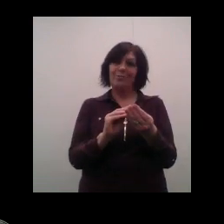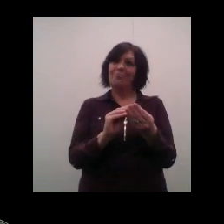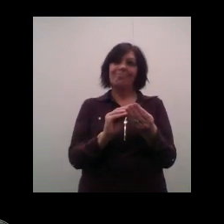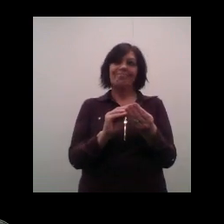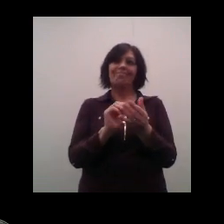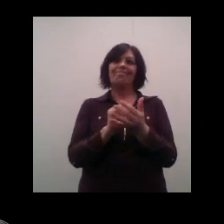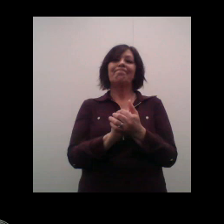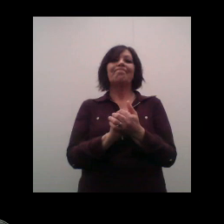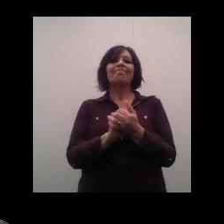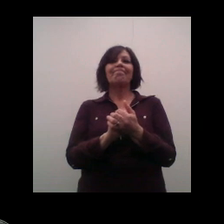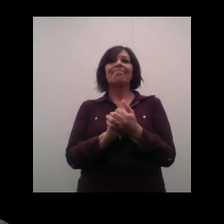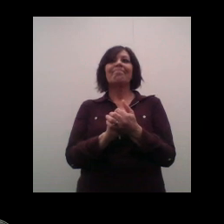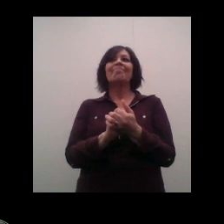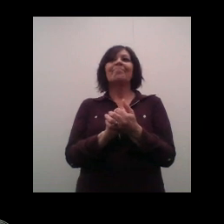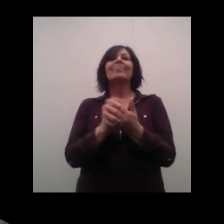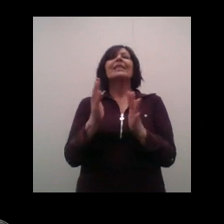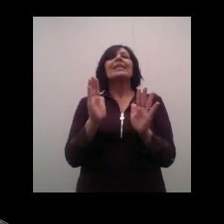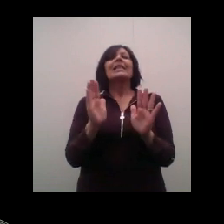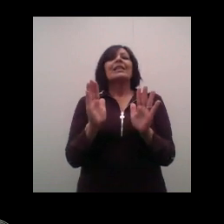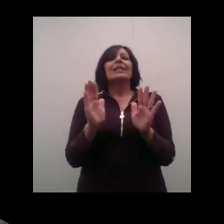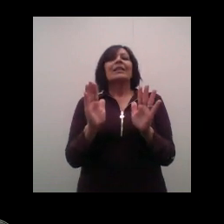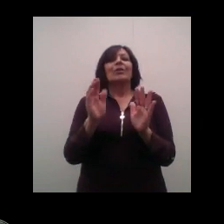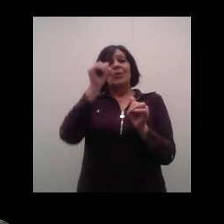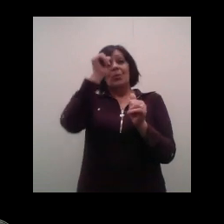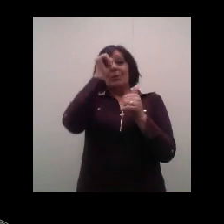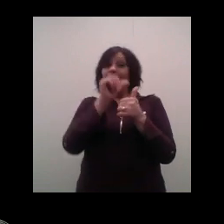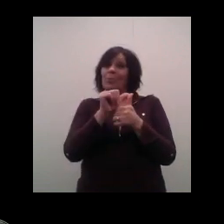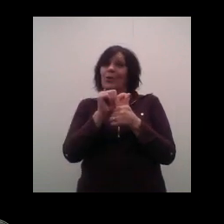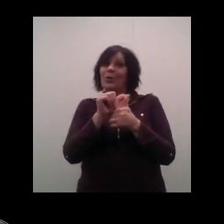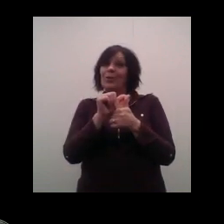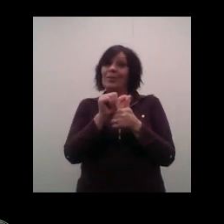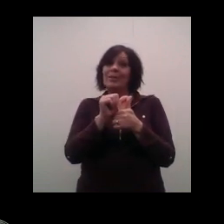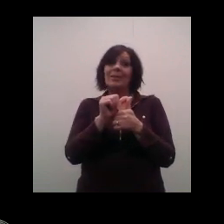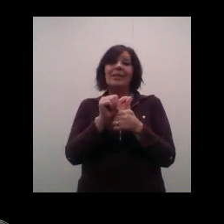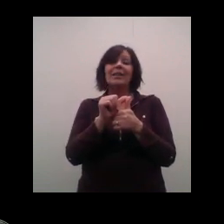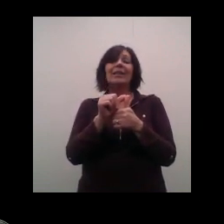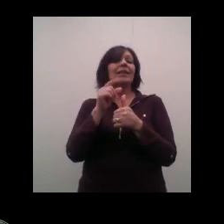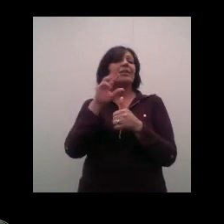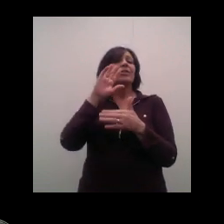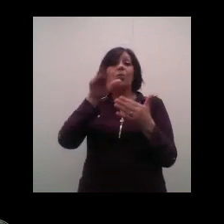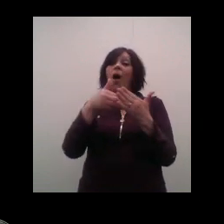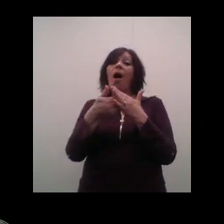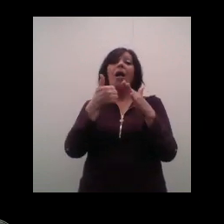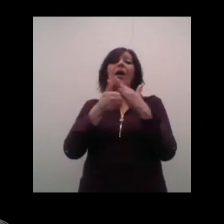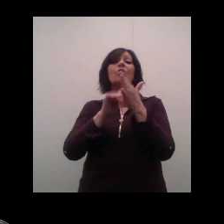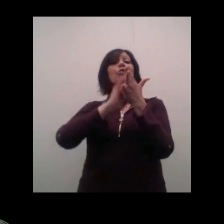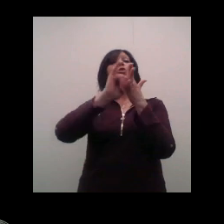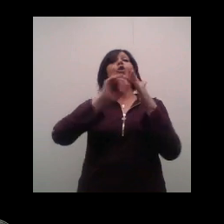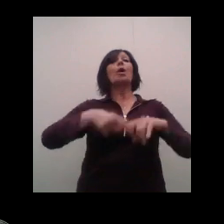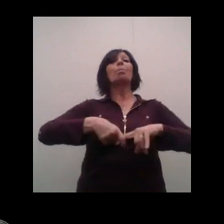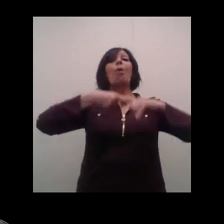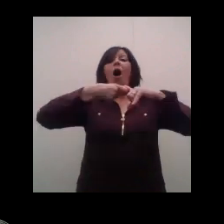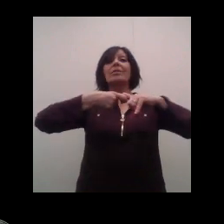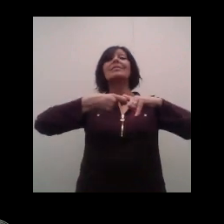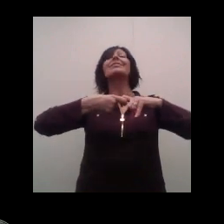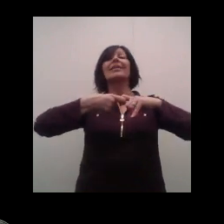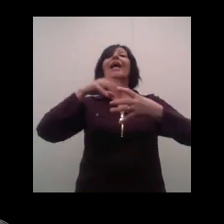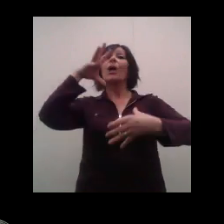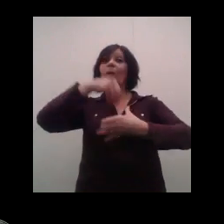seasonal campsites. Remember, it's all under New York pause, even in the